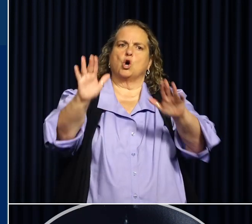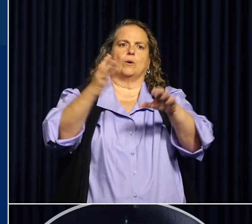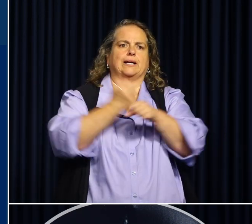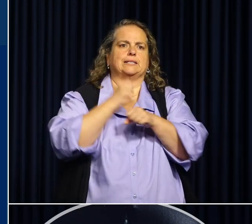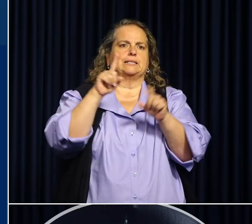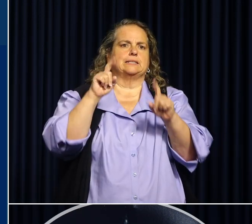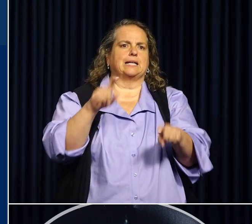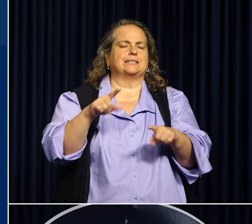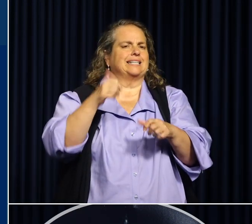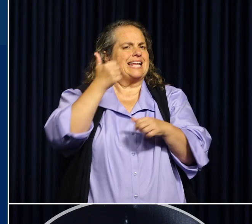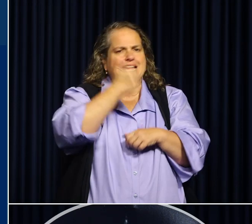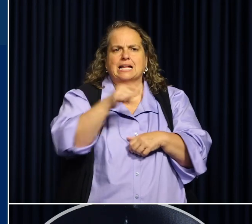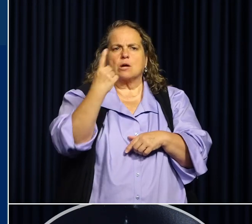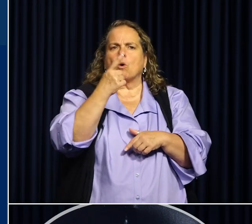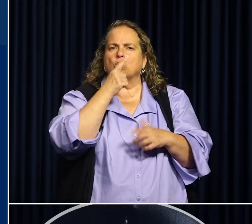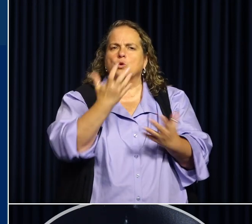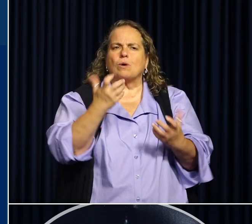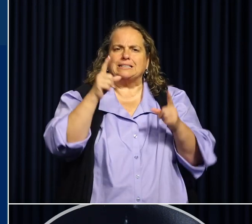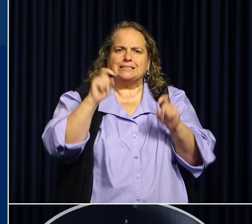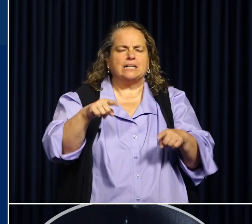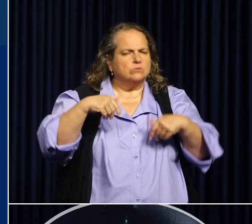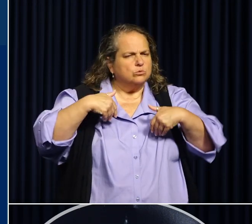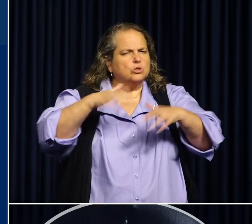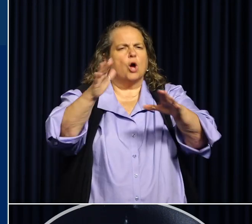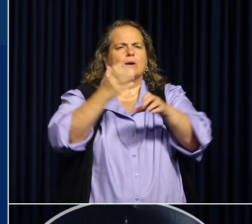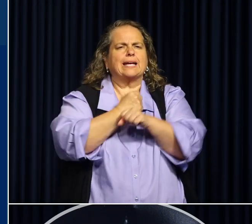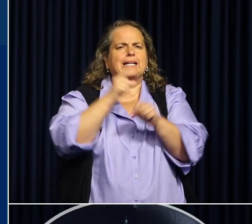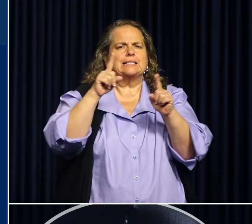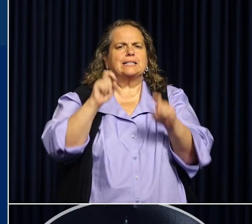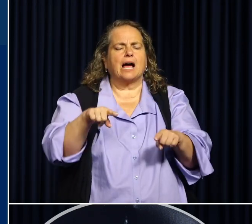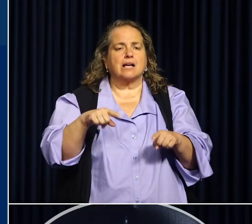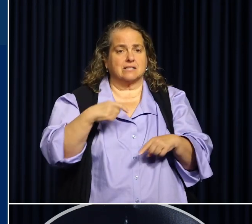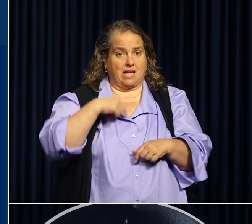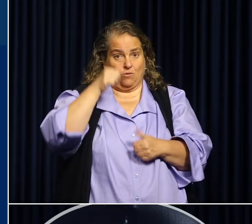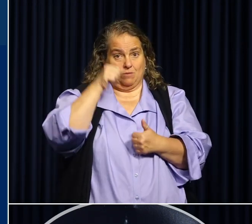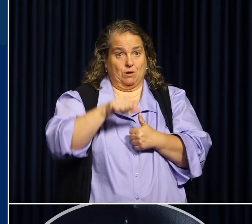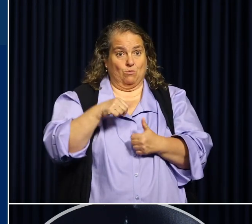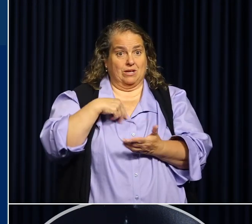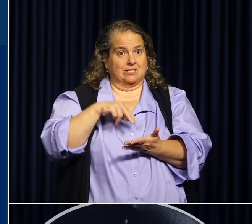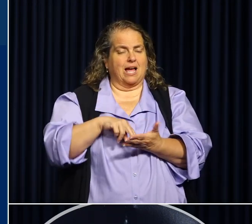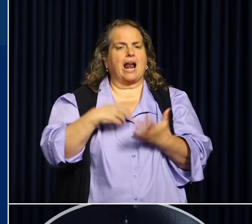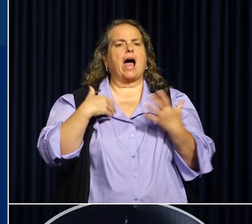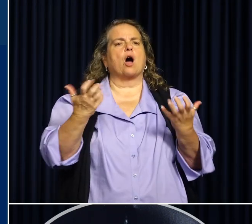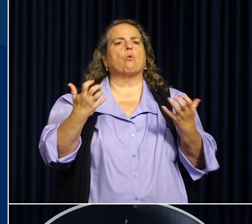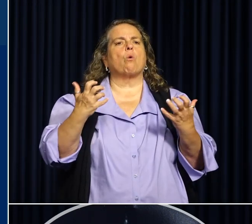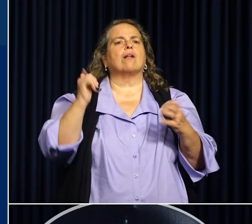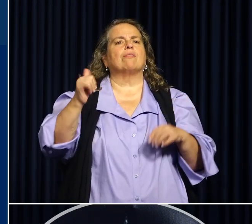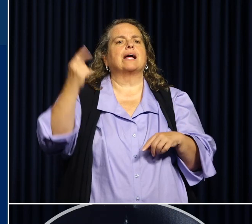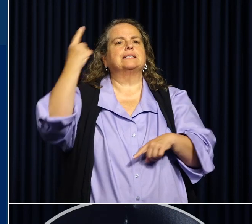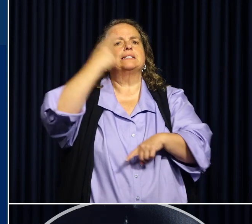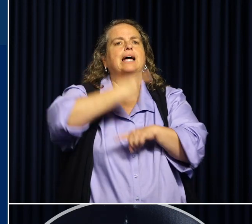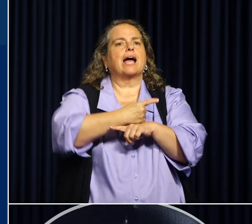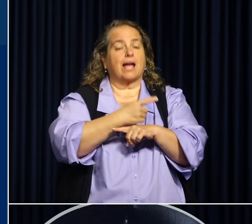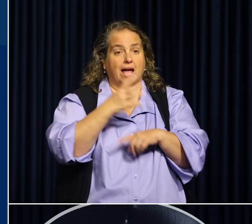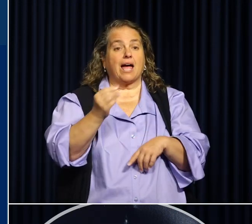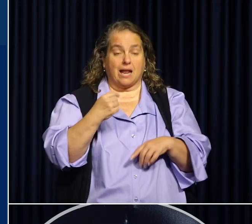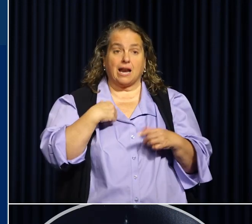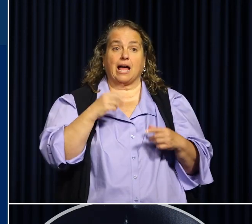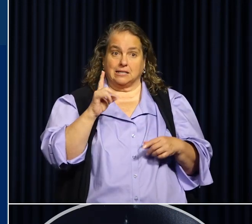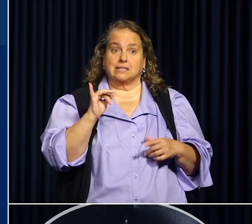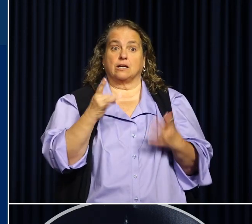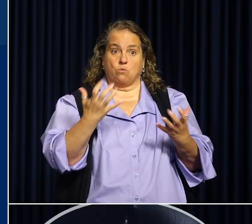for anybody who wants to get a test. I remember standing up here and saying, I want the day. And I really did,